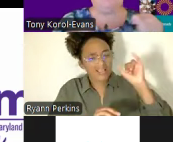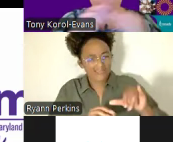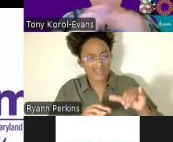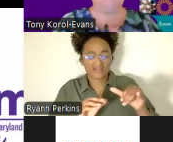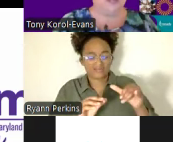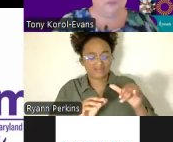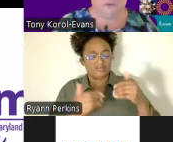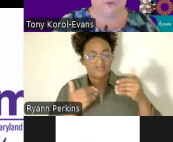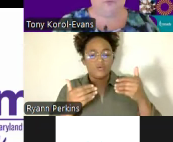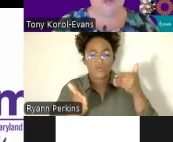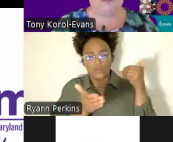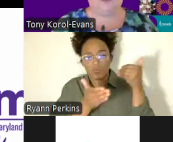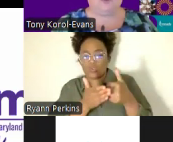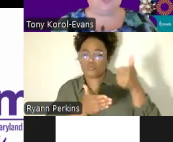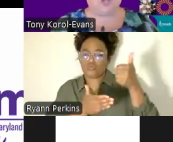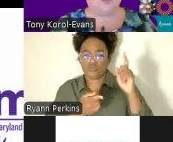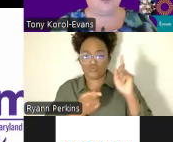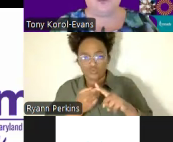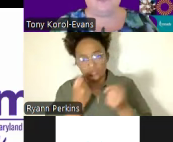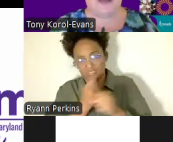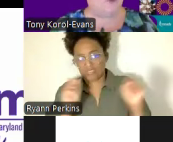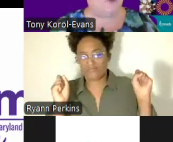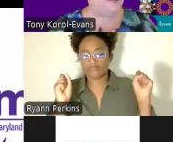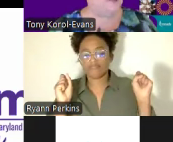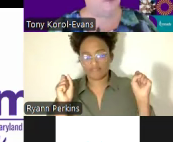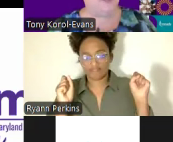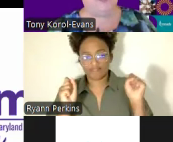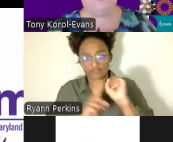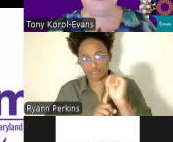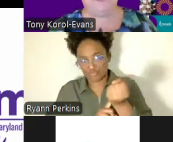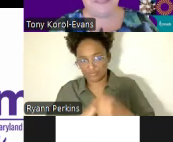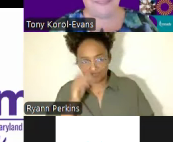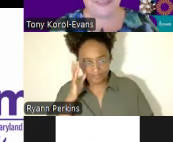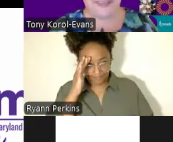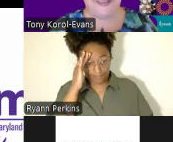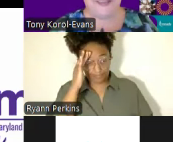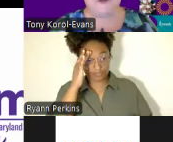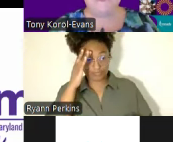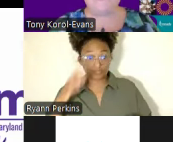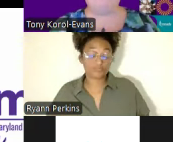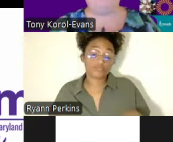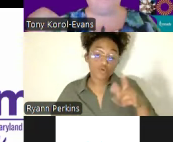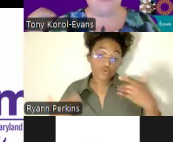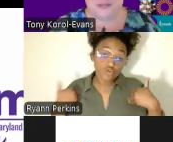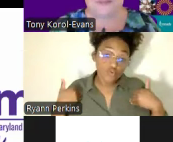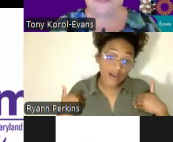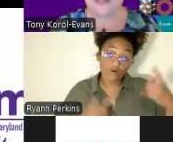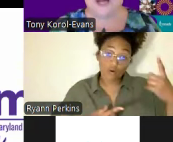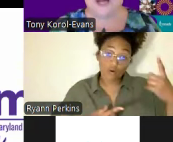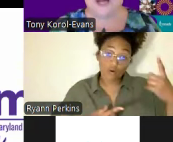So you want to screen for reproductive coercion. Do you have questions when you do intake that might bring this up? If